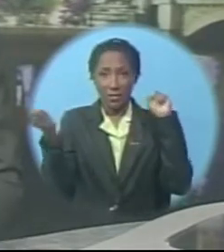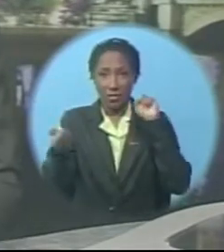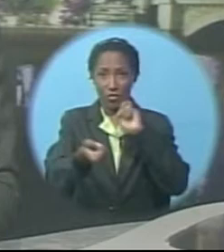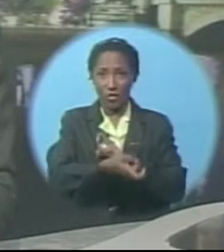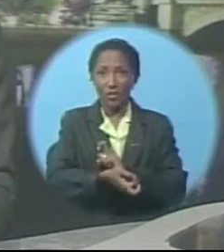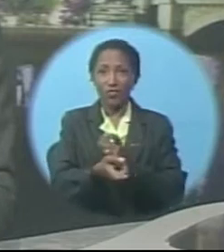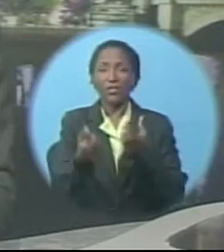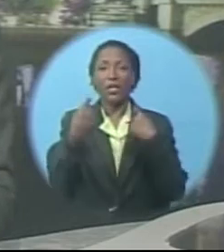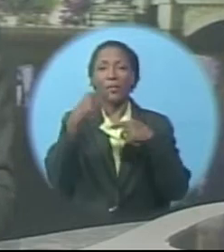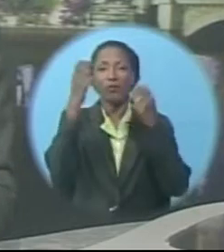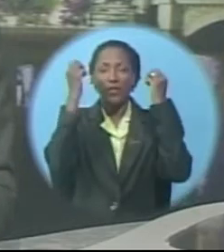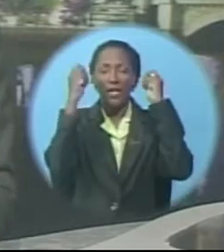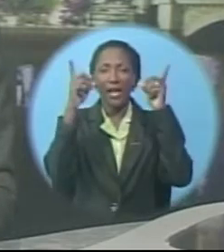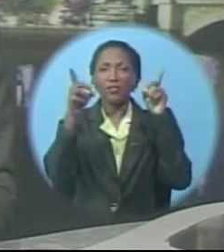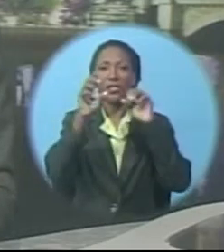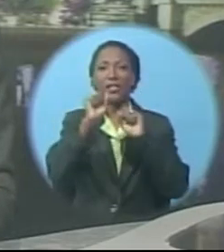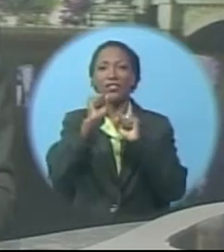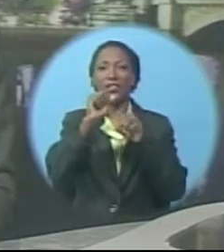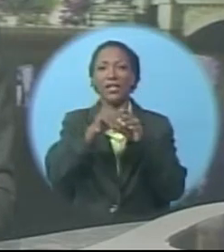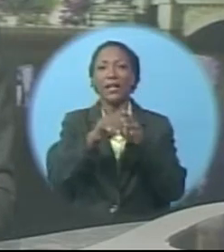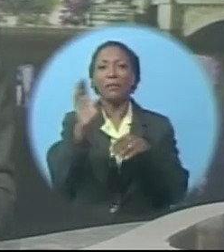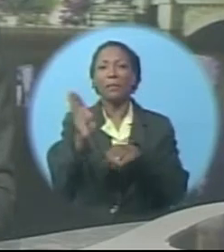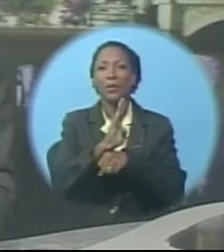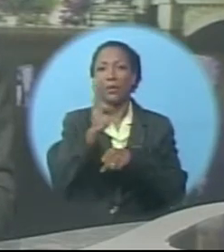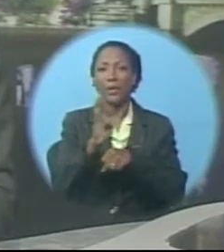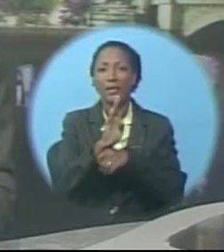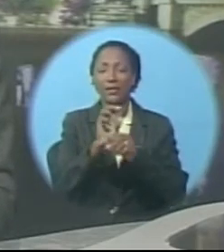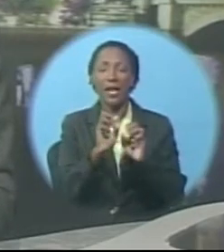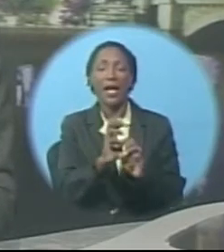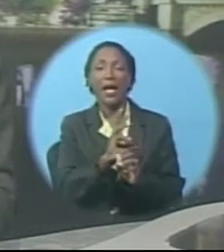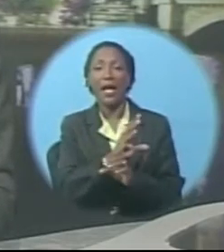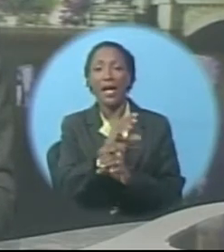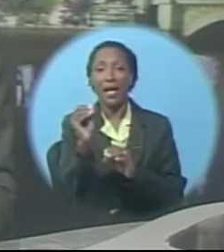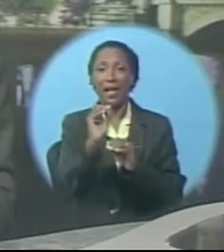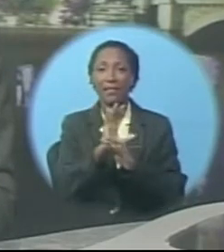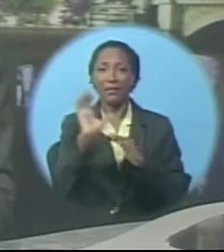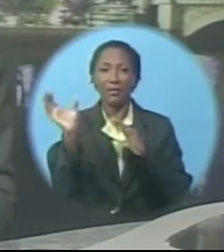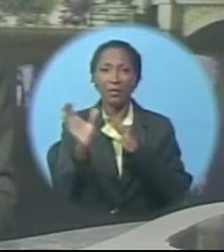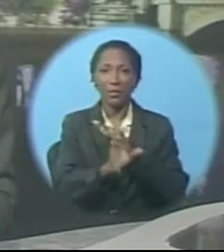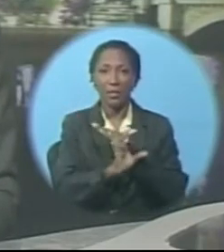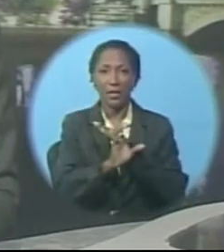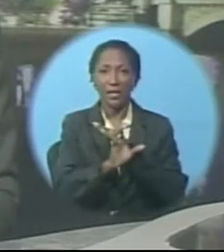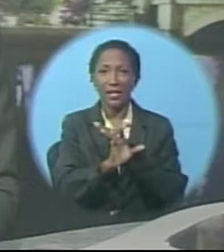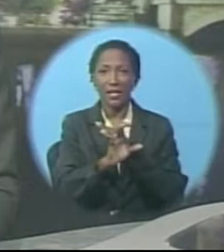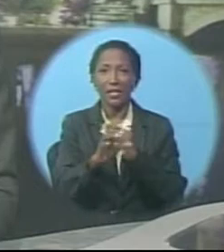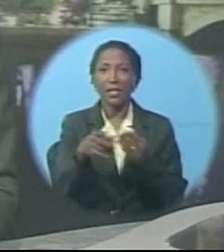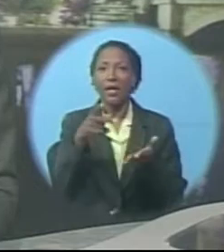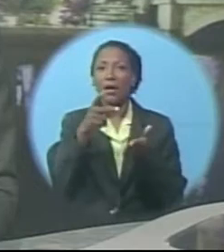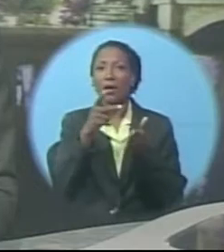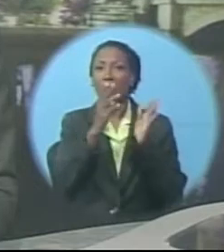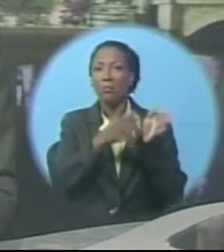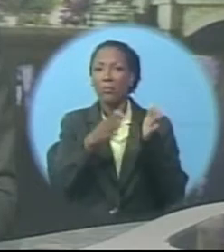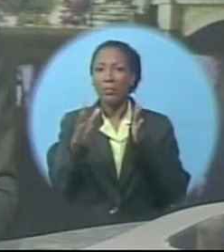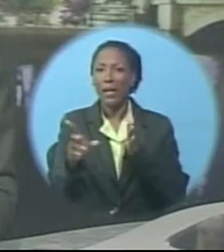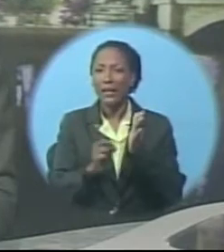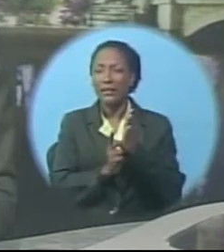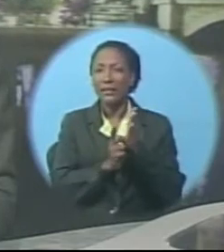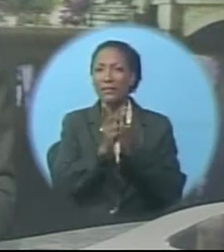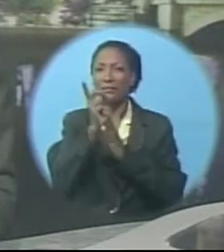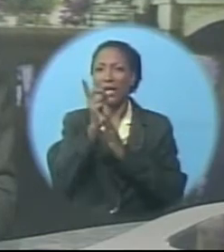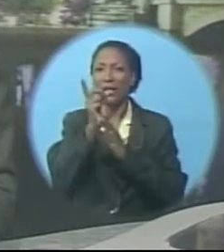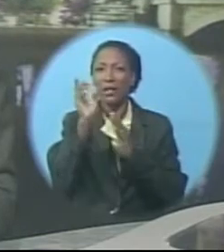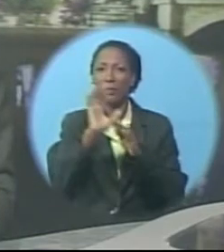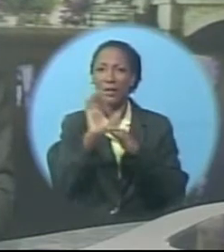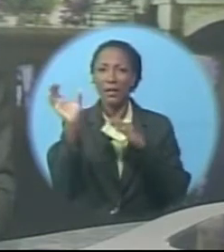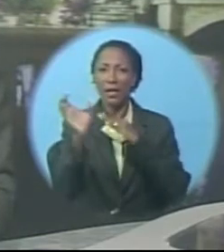radical changes are coming for the educational system in Barbados and the wider Caribbean. It's part of a strategy to develop the